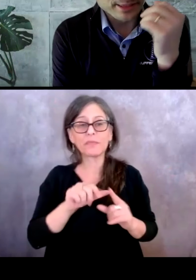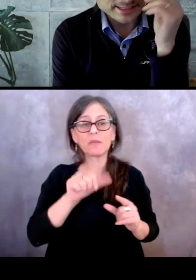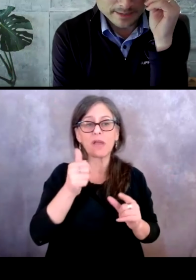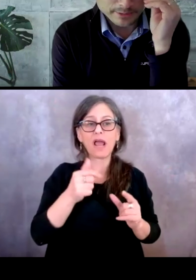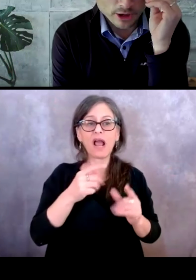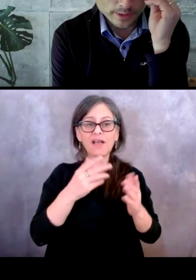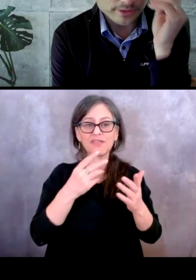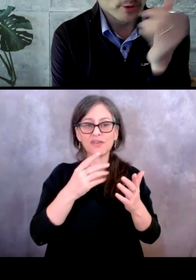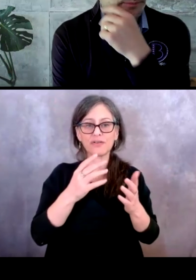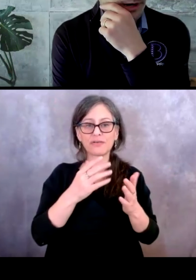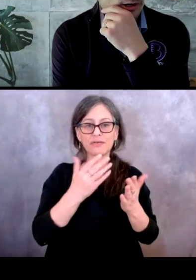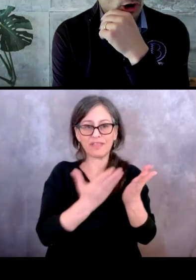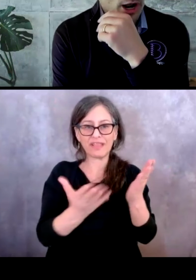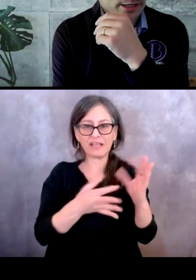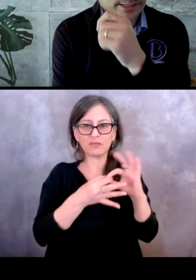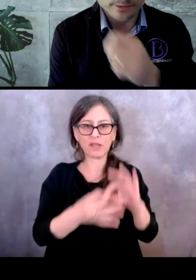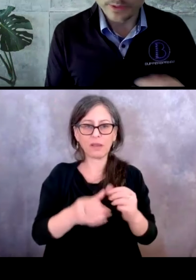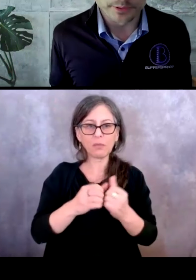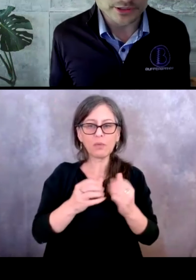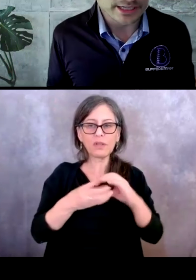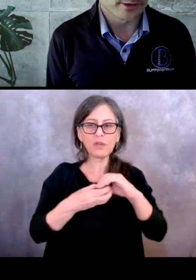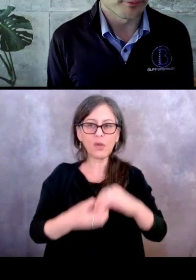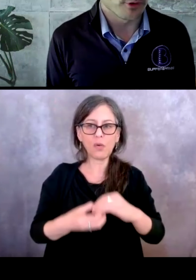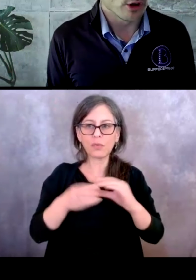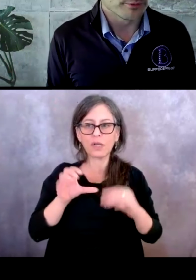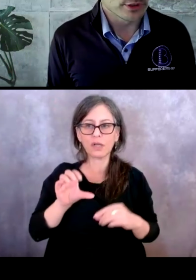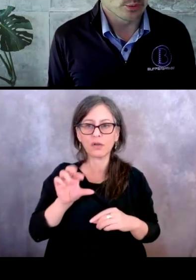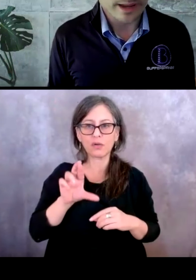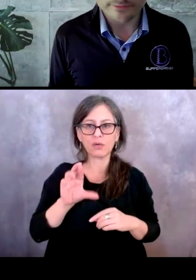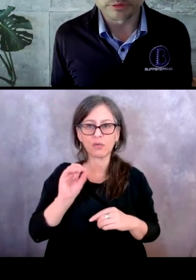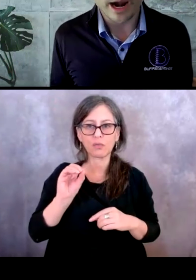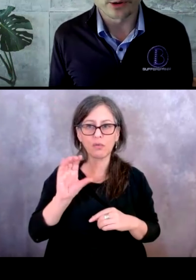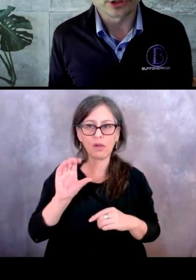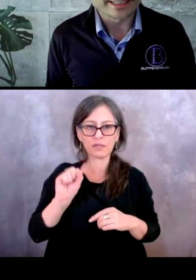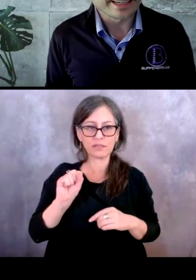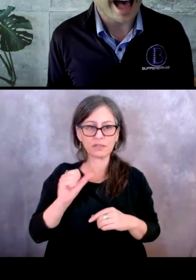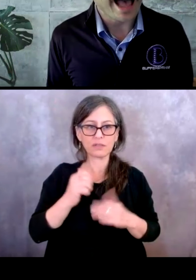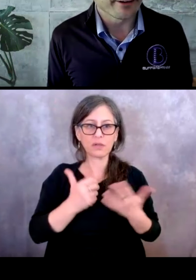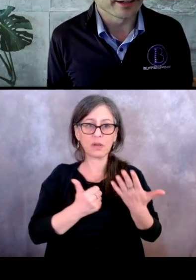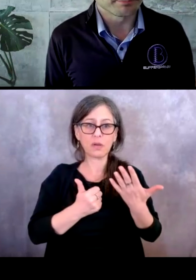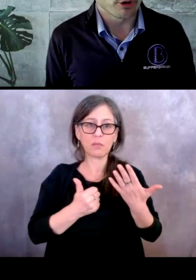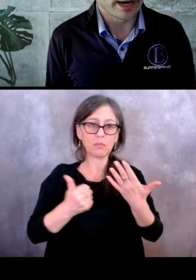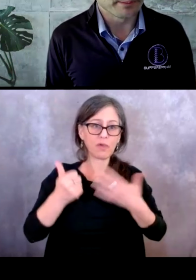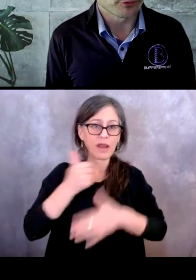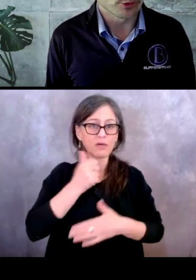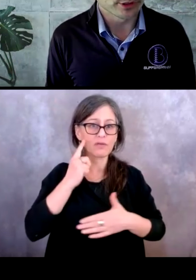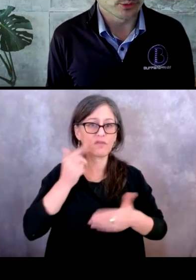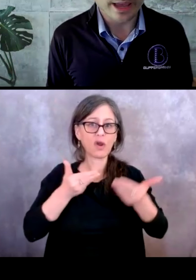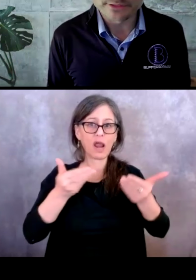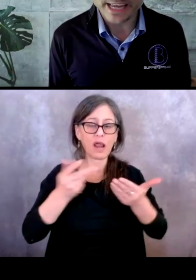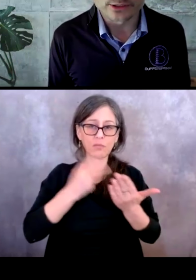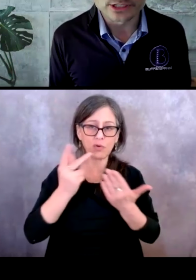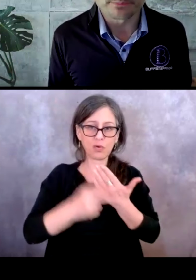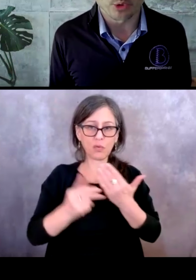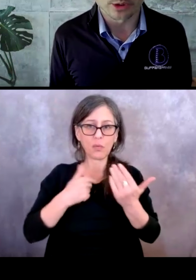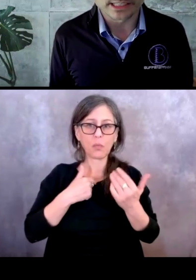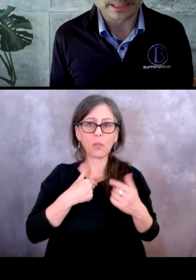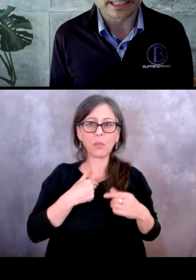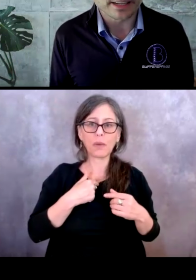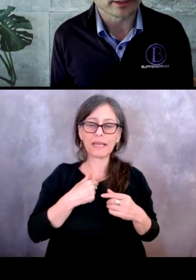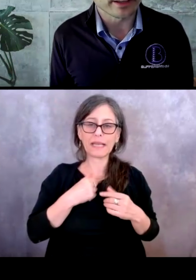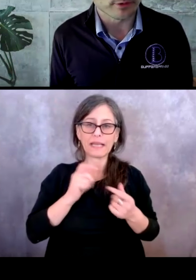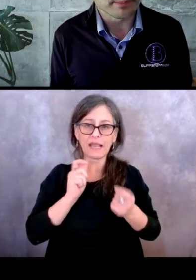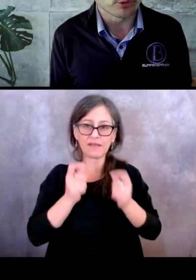and great things that come along with owning a pair of Crocs that we've put together for all of you. We have prioritized hiring programs for you. We have tailored